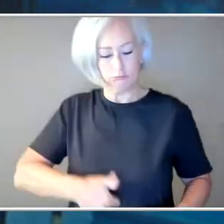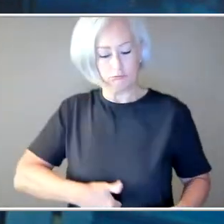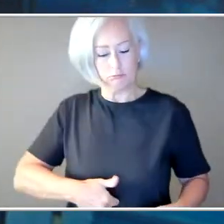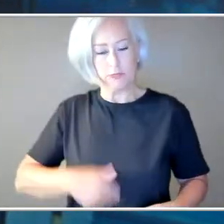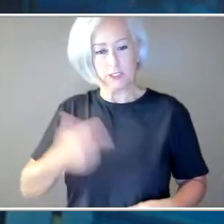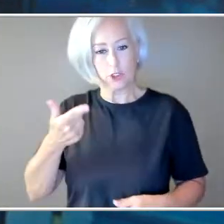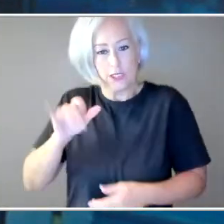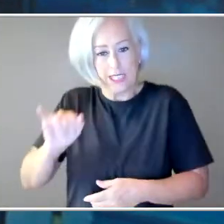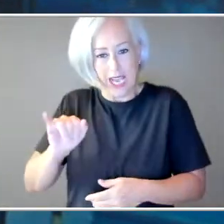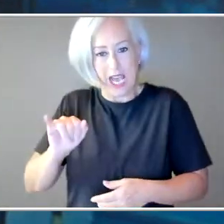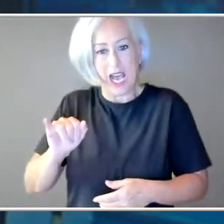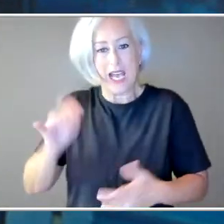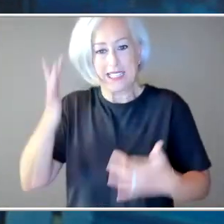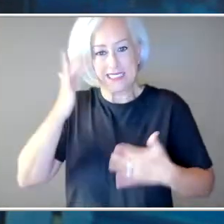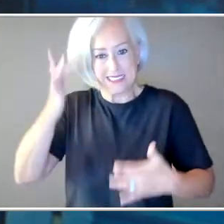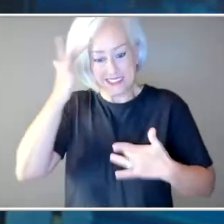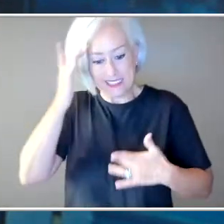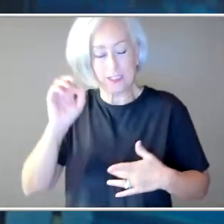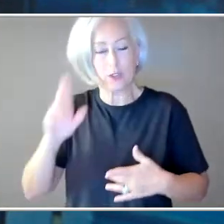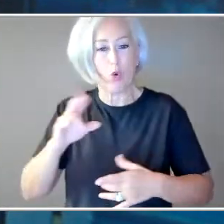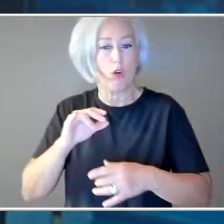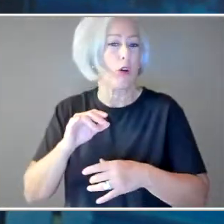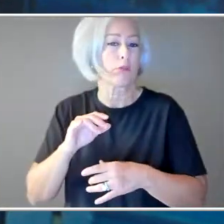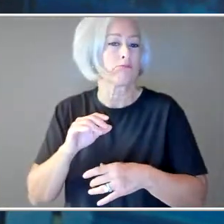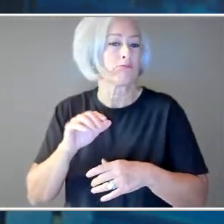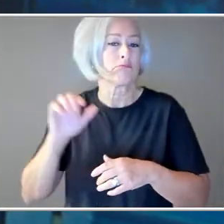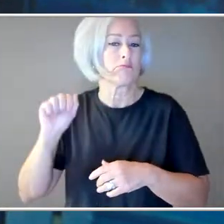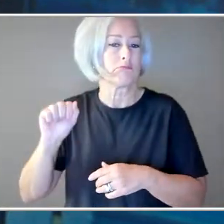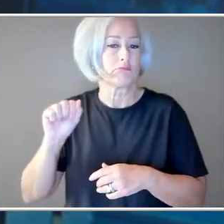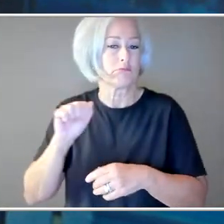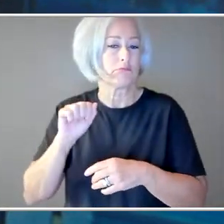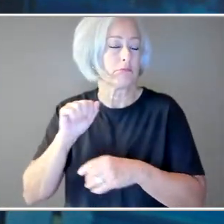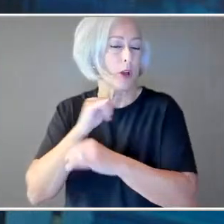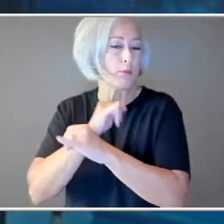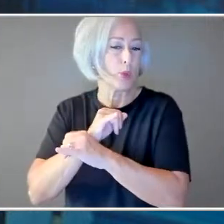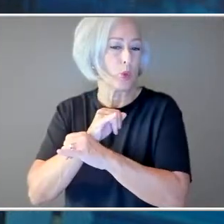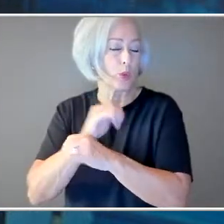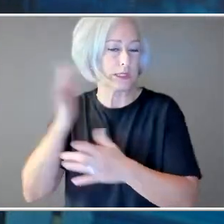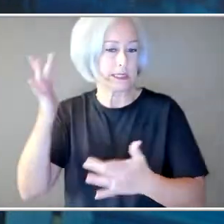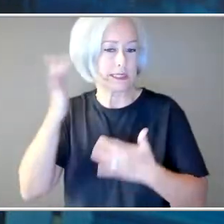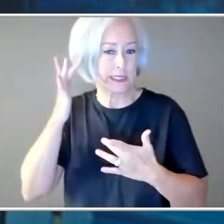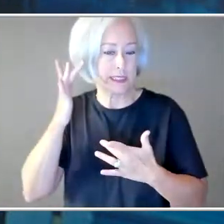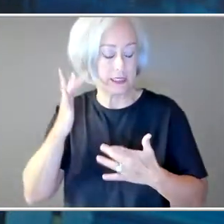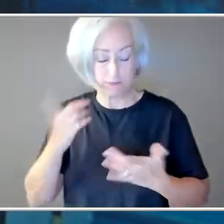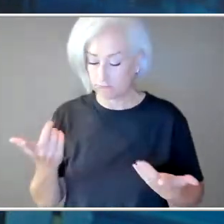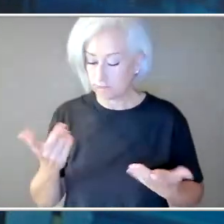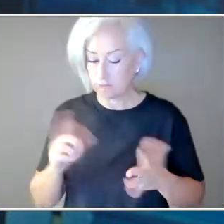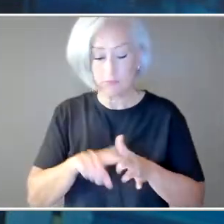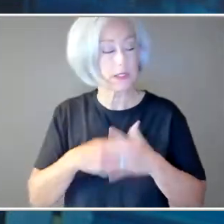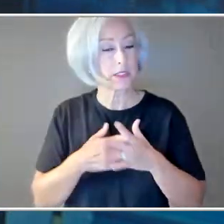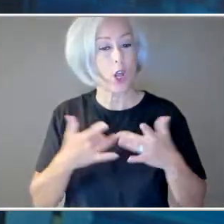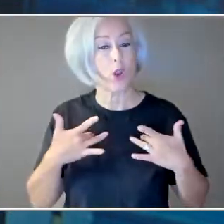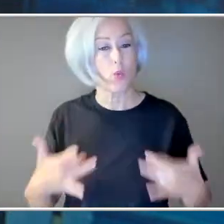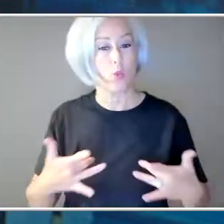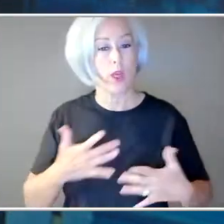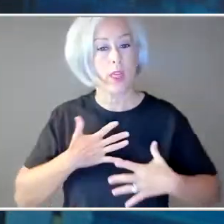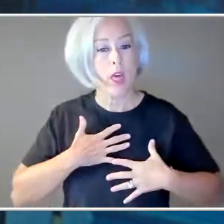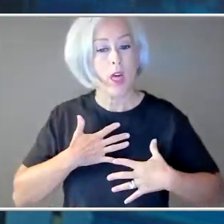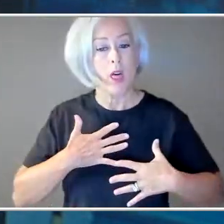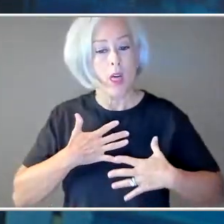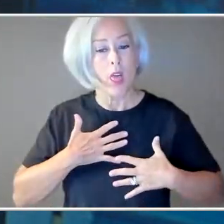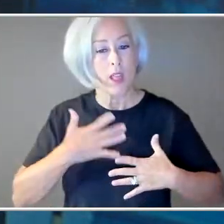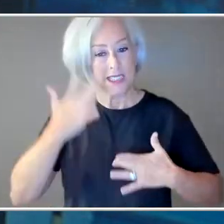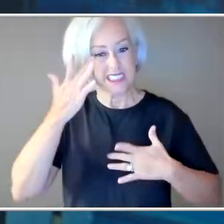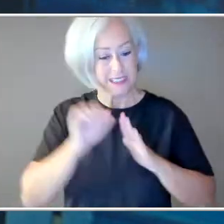disease, starting with mainly respiratory symptoms. So we saw